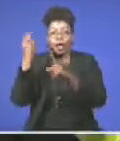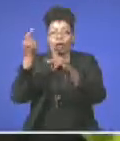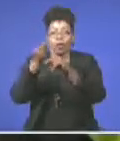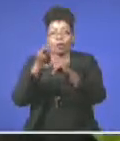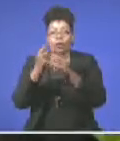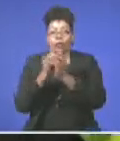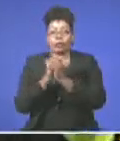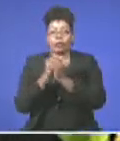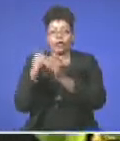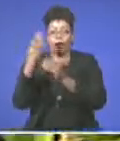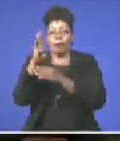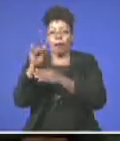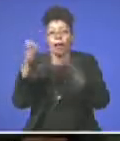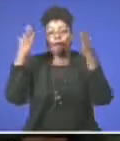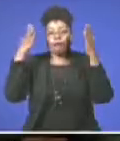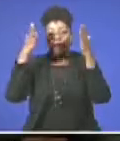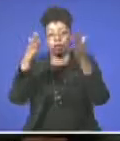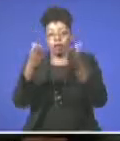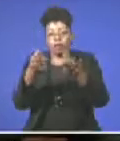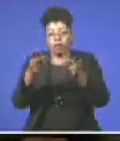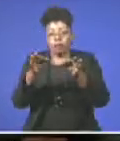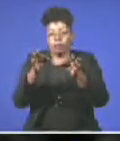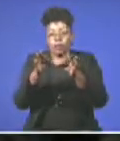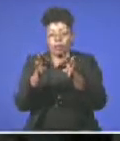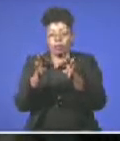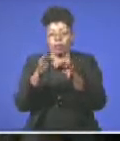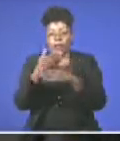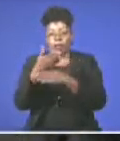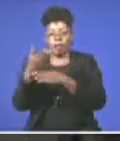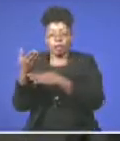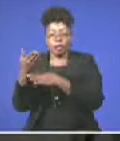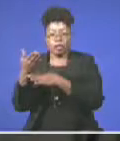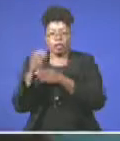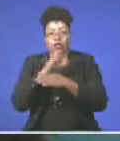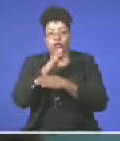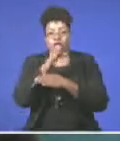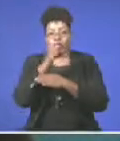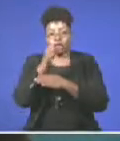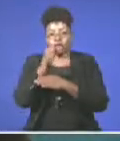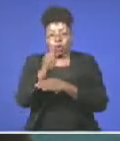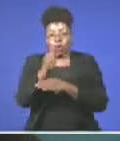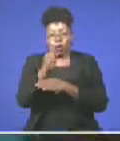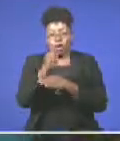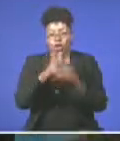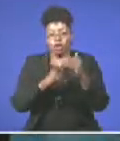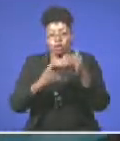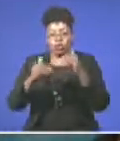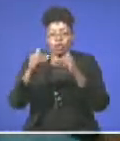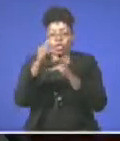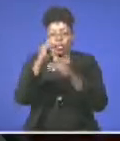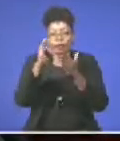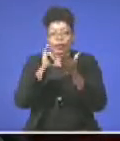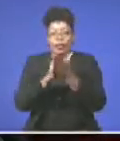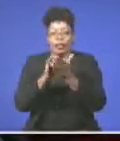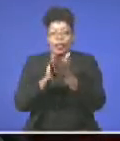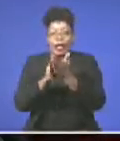we believe that by focusing on the key areas outlined above, we are sure to achieve and surpass that lofty goal.